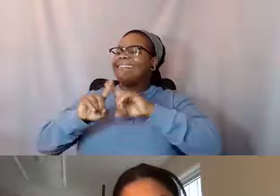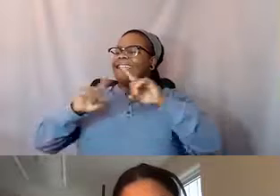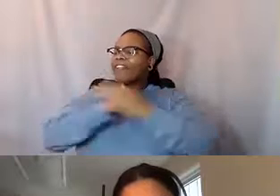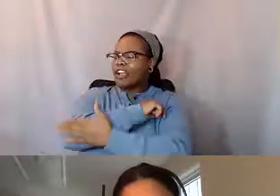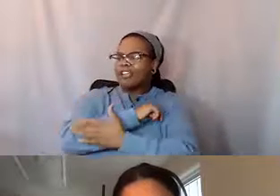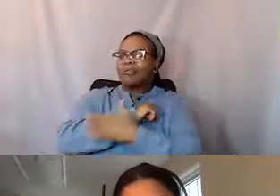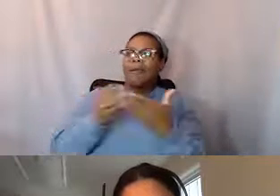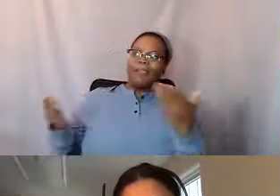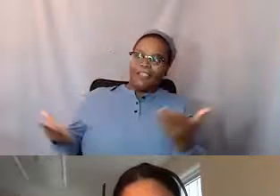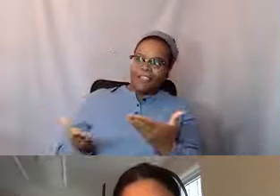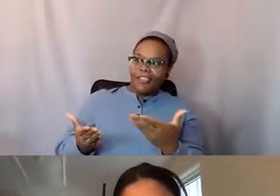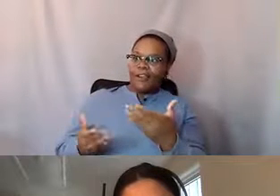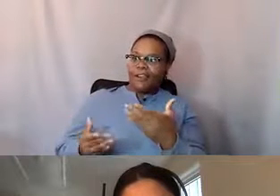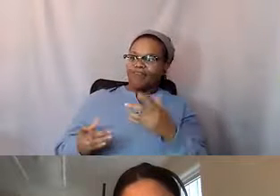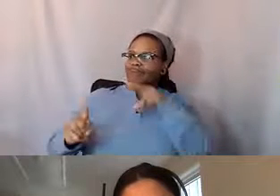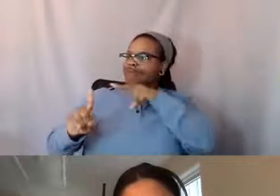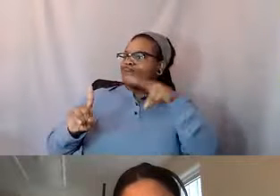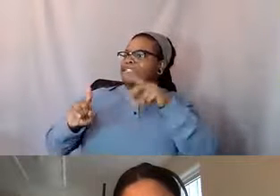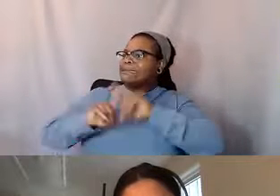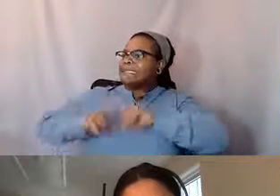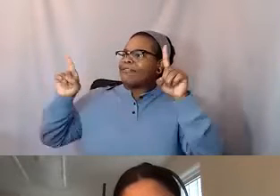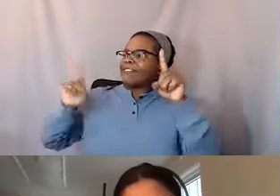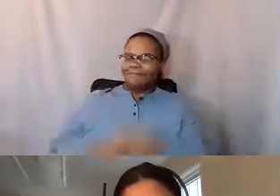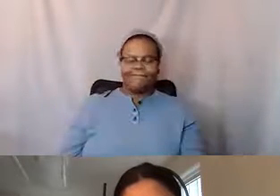being objective, right? yeah.